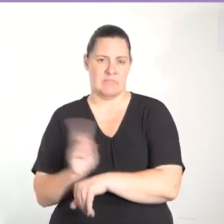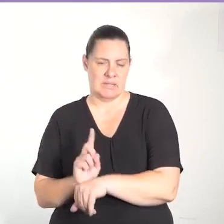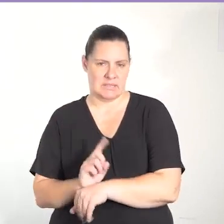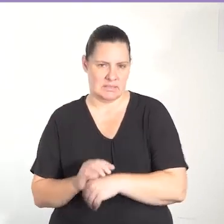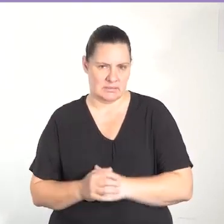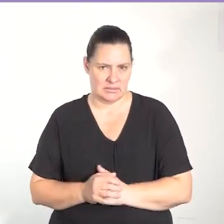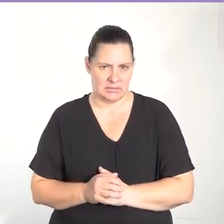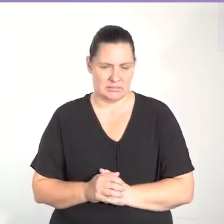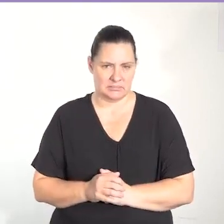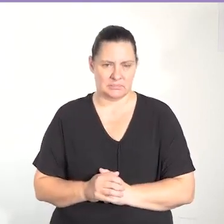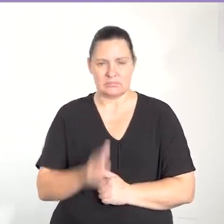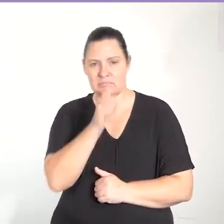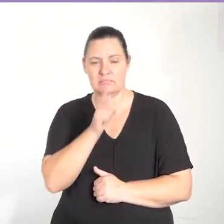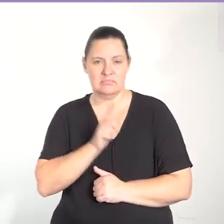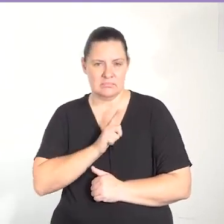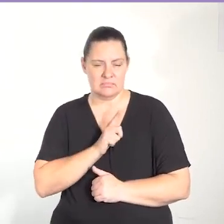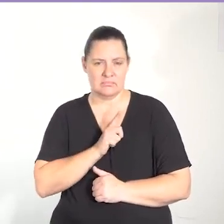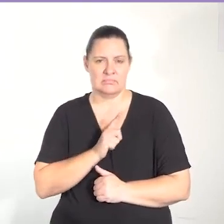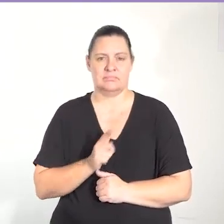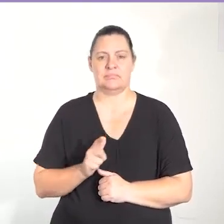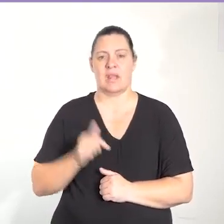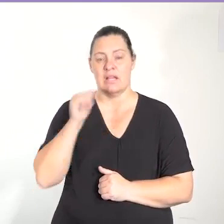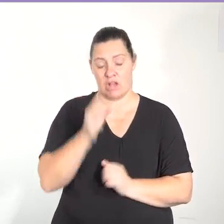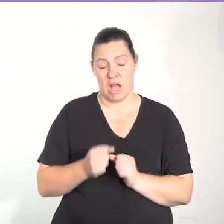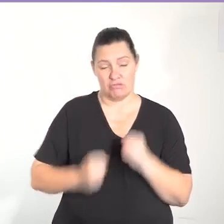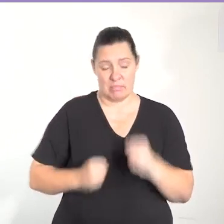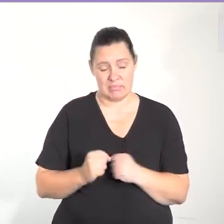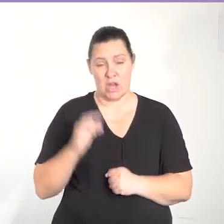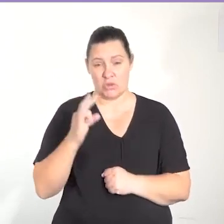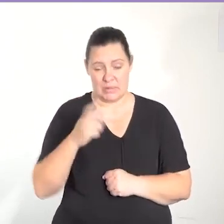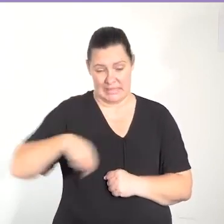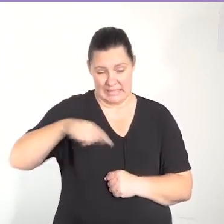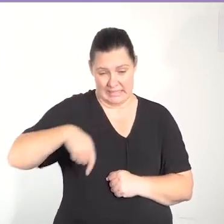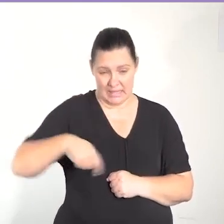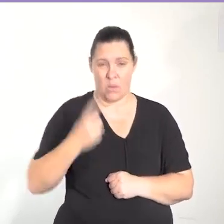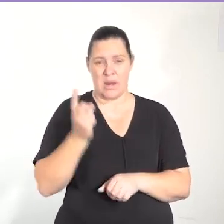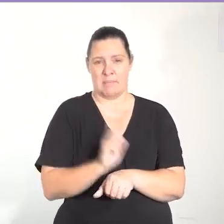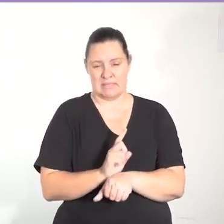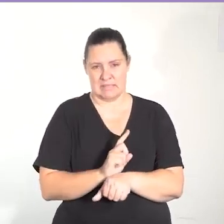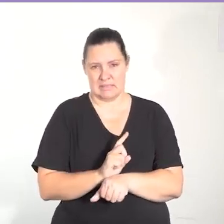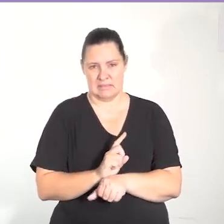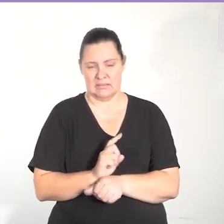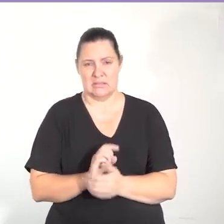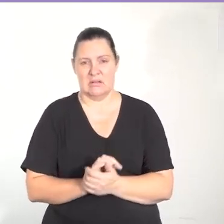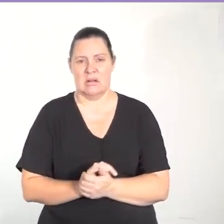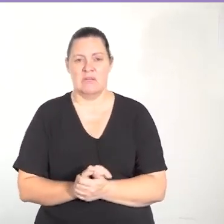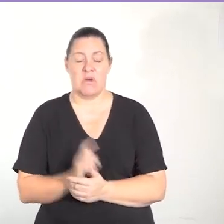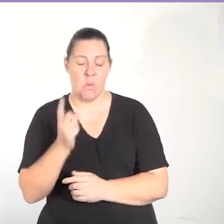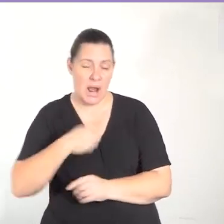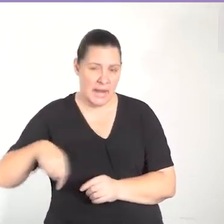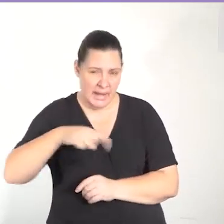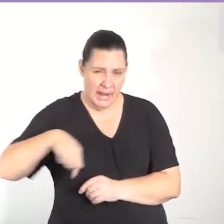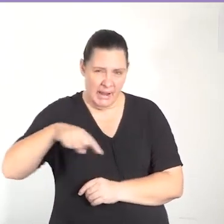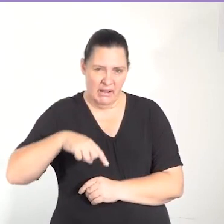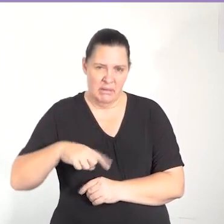in 5 minutes? So we've been told here that Asha runs 3 laps in 1 minute. That means 3 laps takes